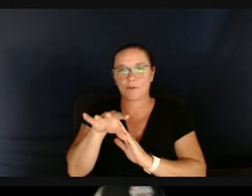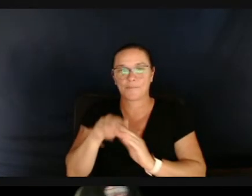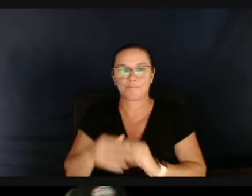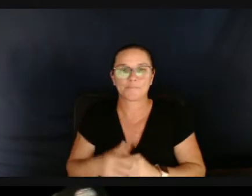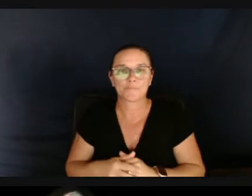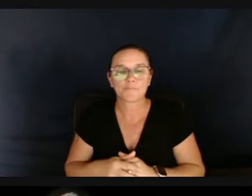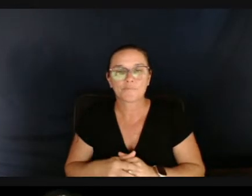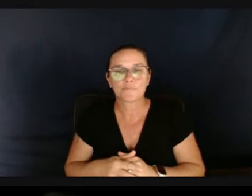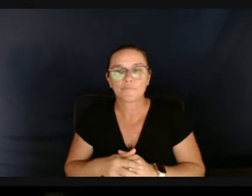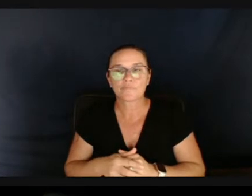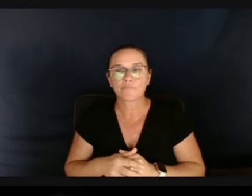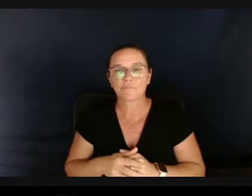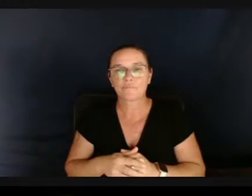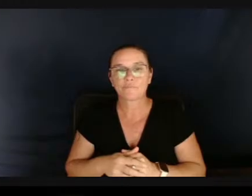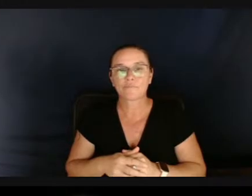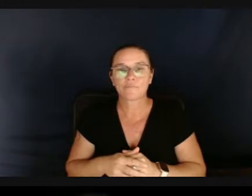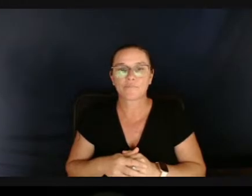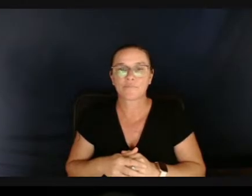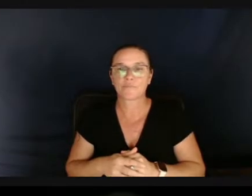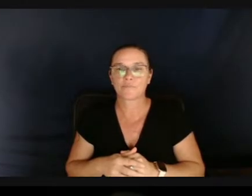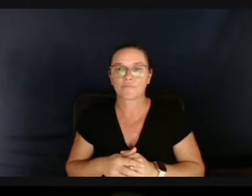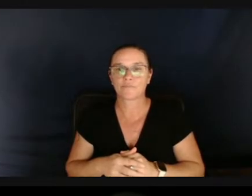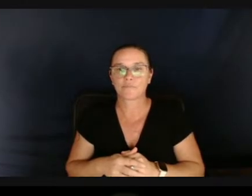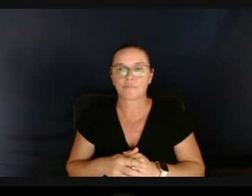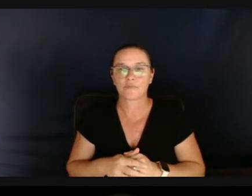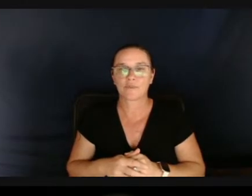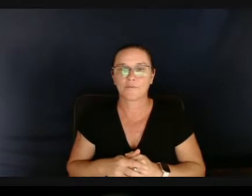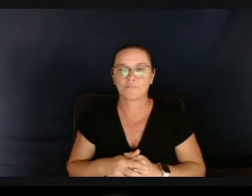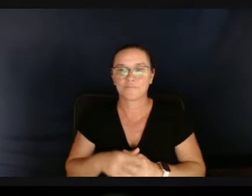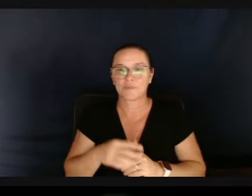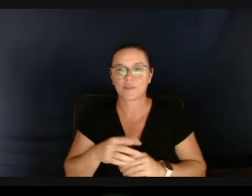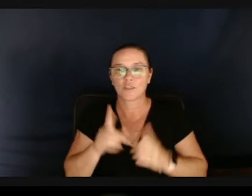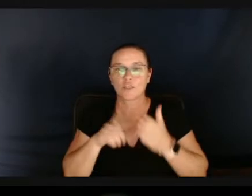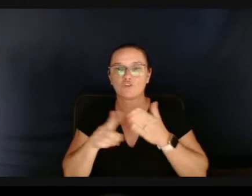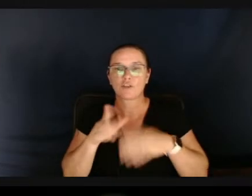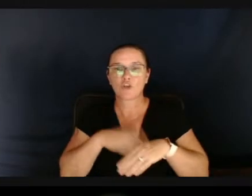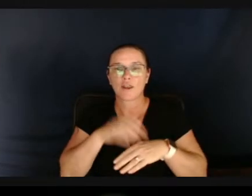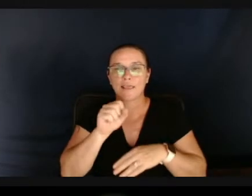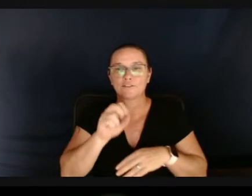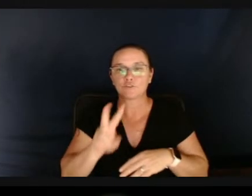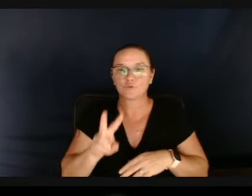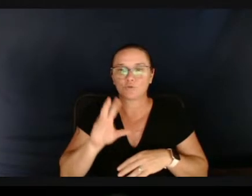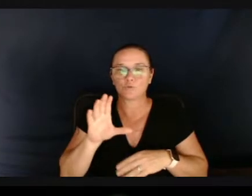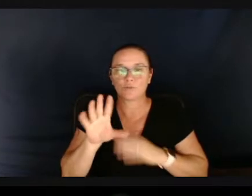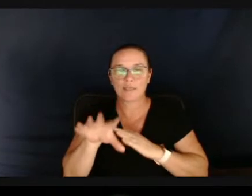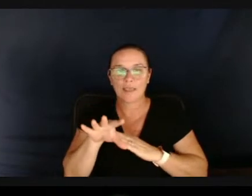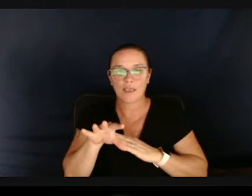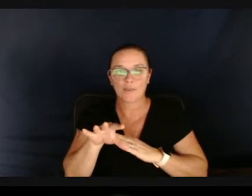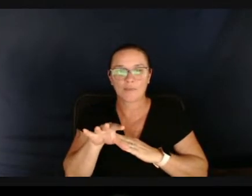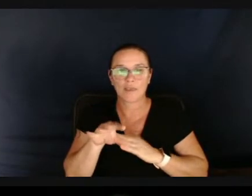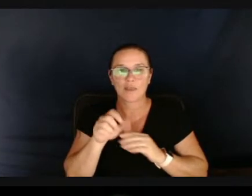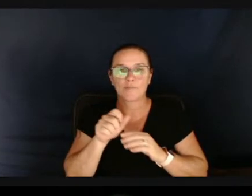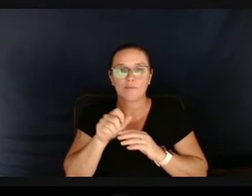They note here, they checked on the S2 camera. It had been sending images intermittently over the past 24 hours and